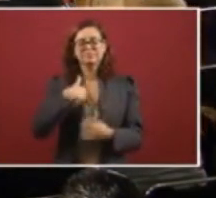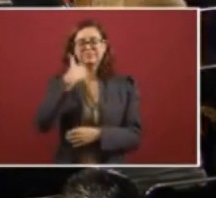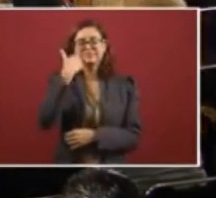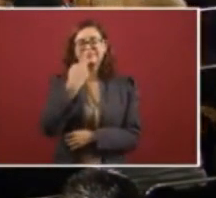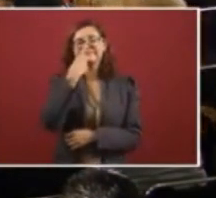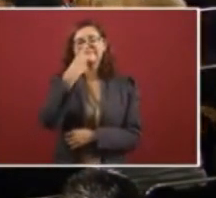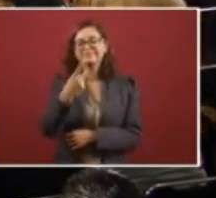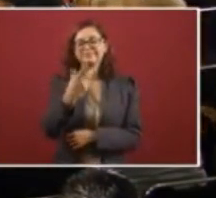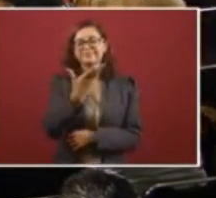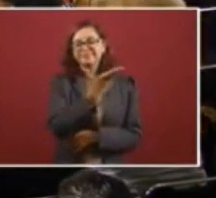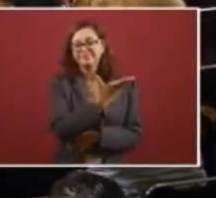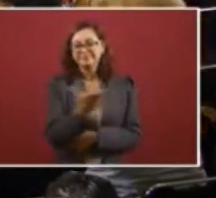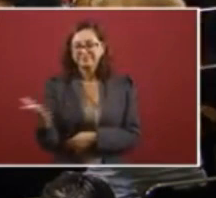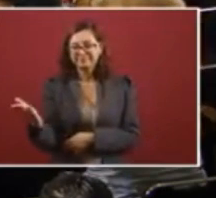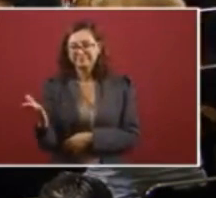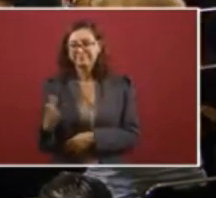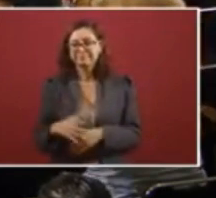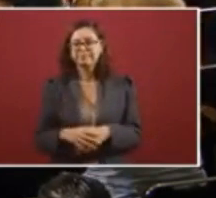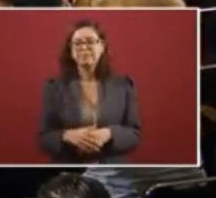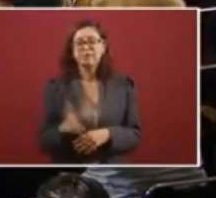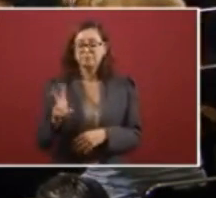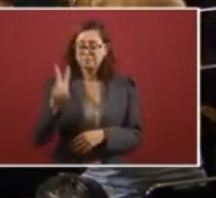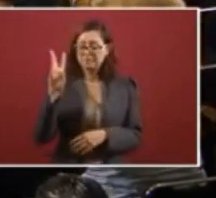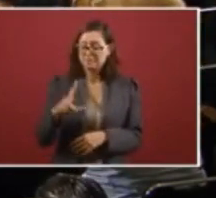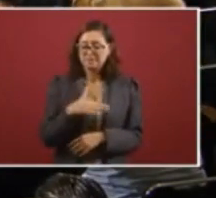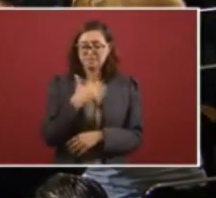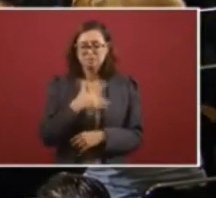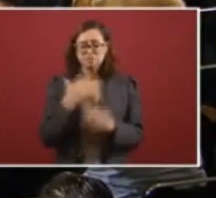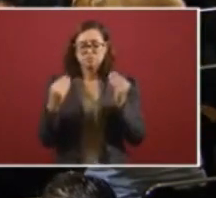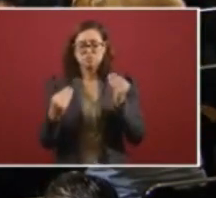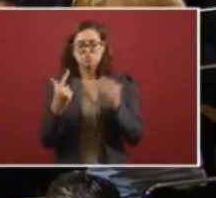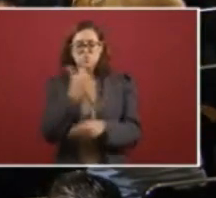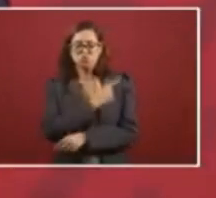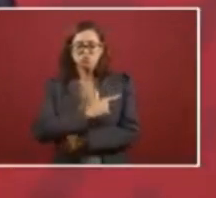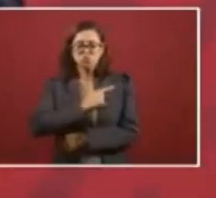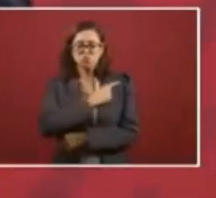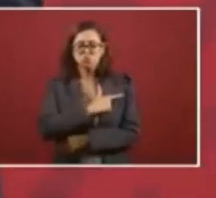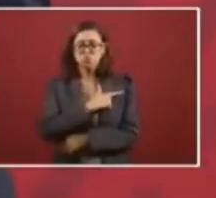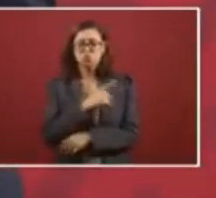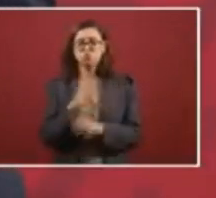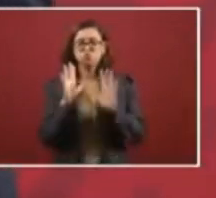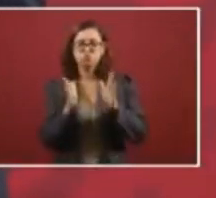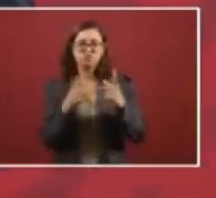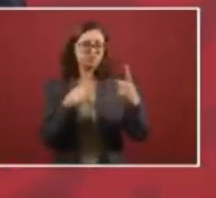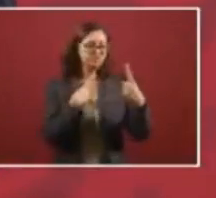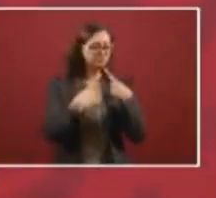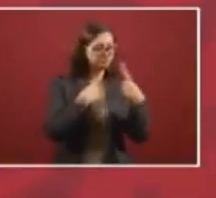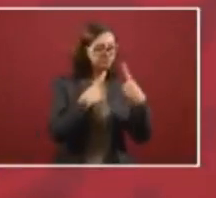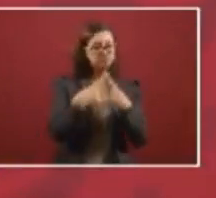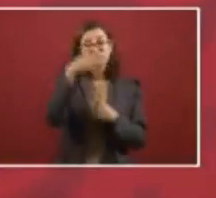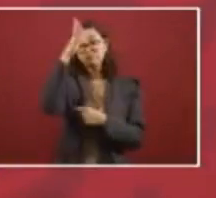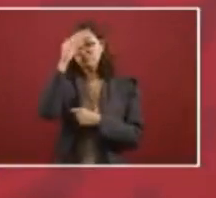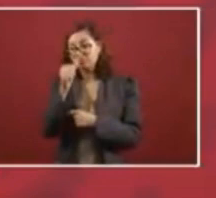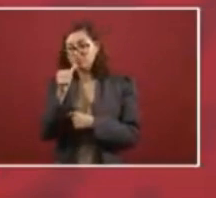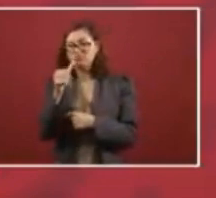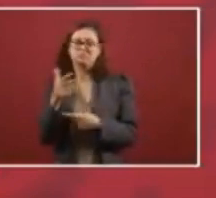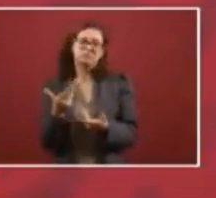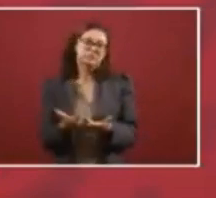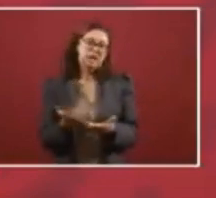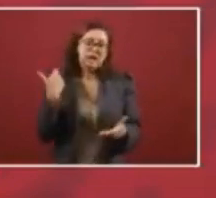I want to say that it is a great thing to have been able to complete